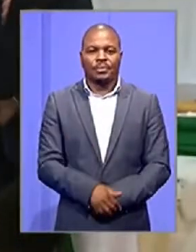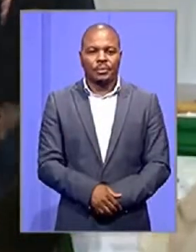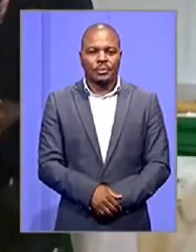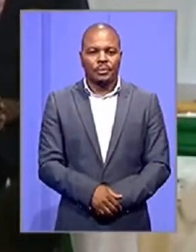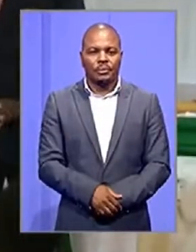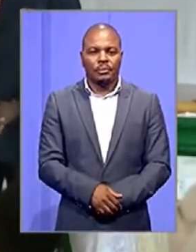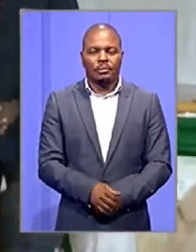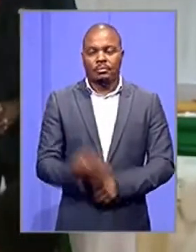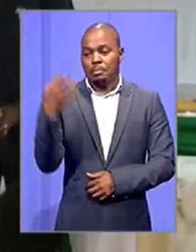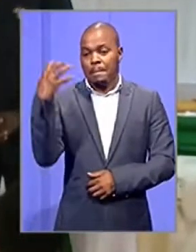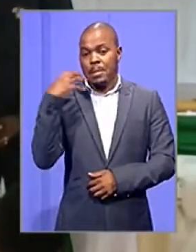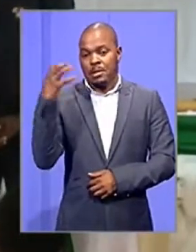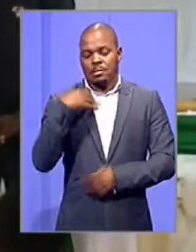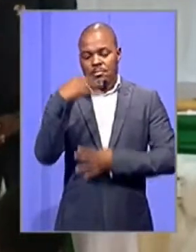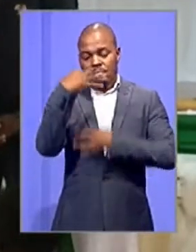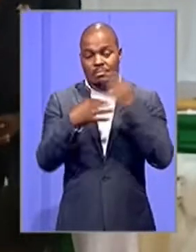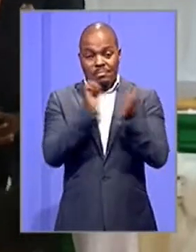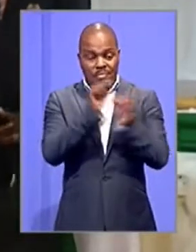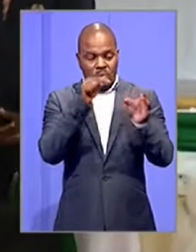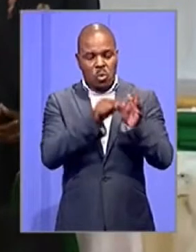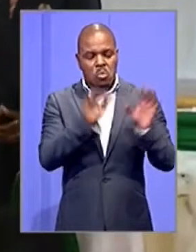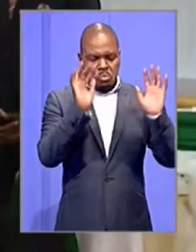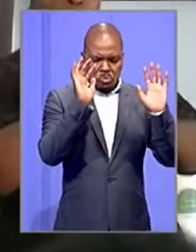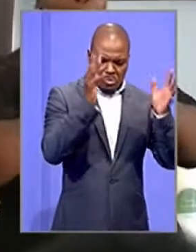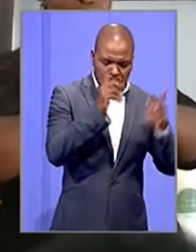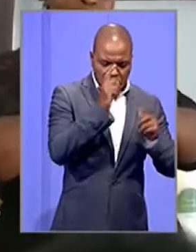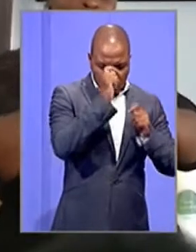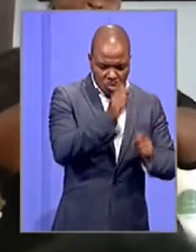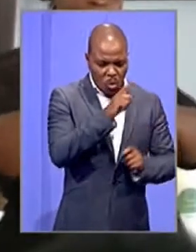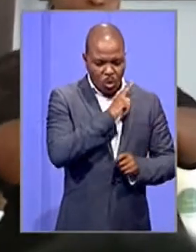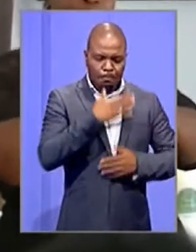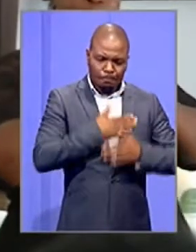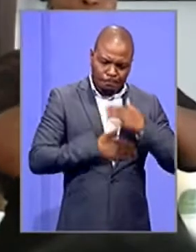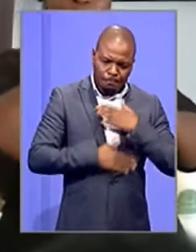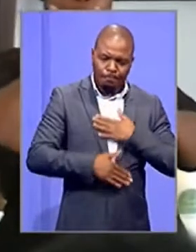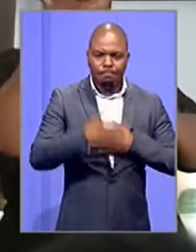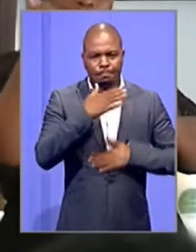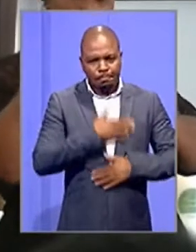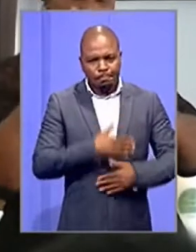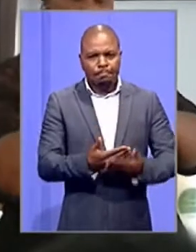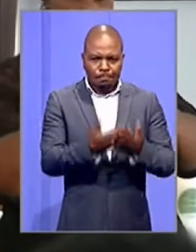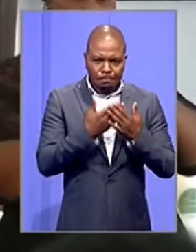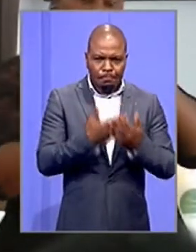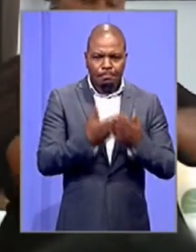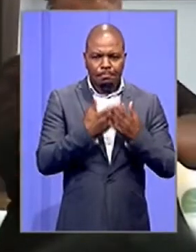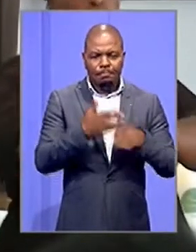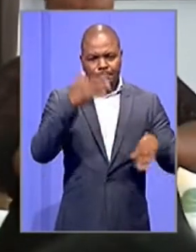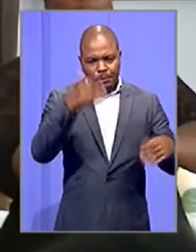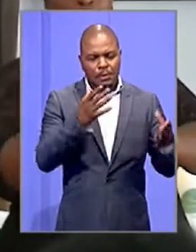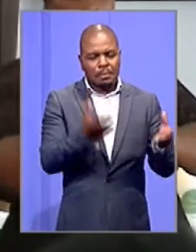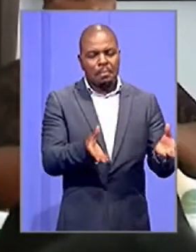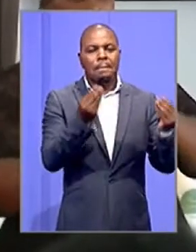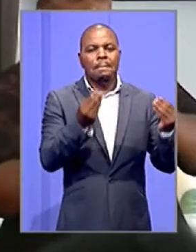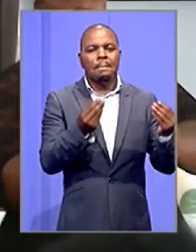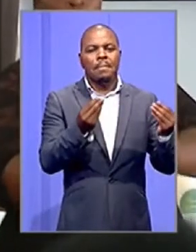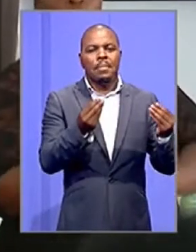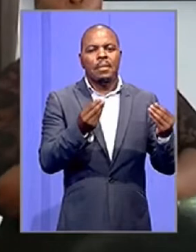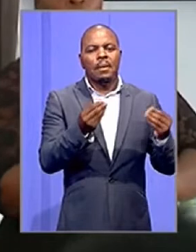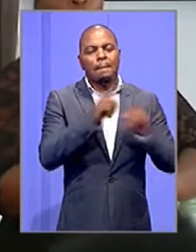ya toka le ditirelo tsa tshokololo o retile bagolegwa ka gotlelelo ye ba bileng le yona go pheta dithuto tsa bona le ge ba lebagang